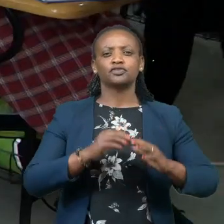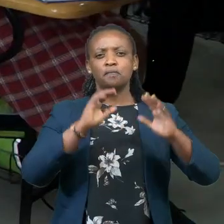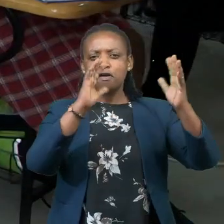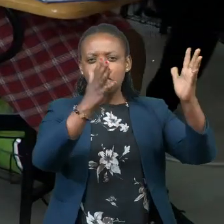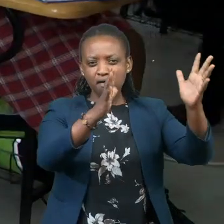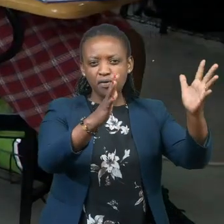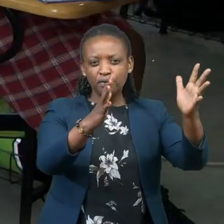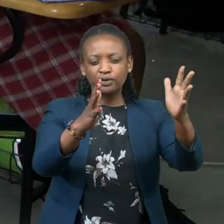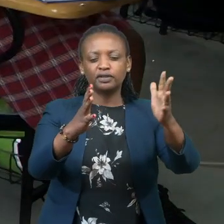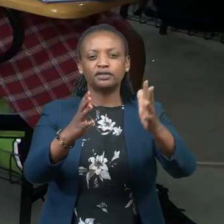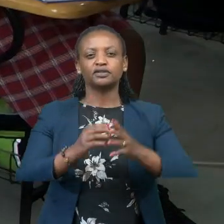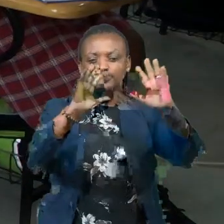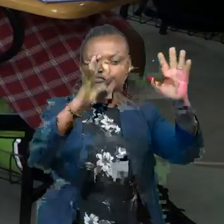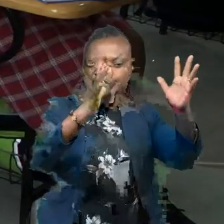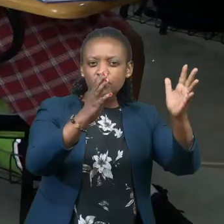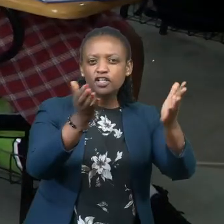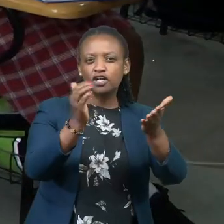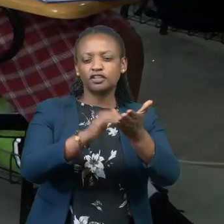Flowers,